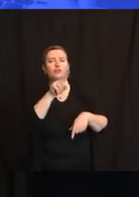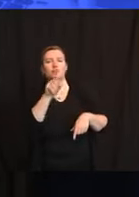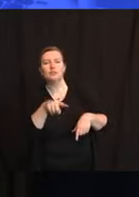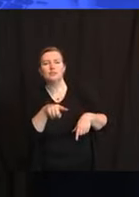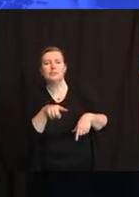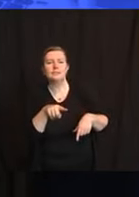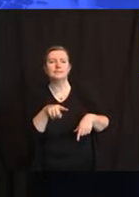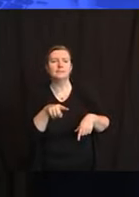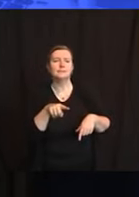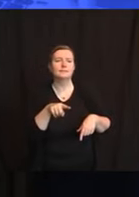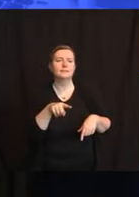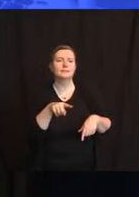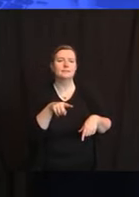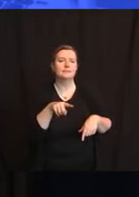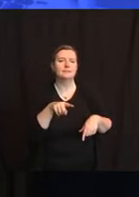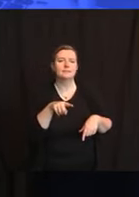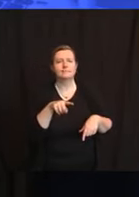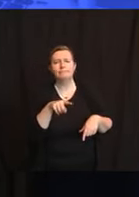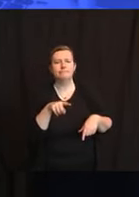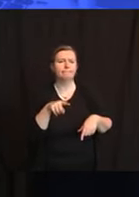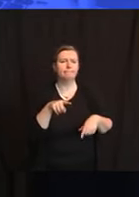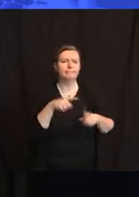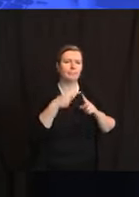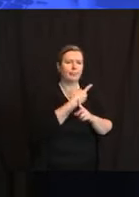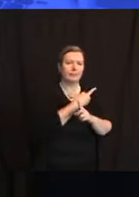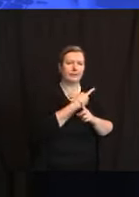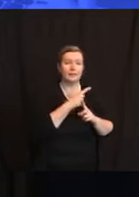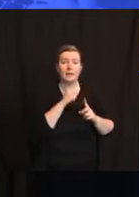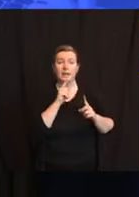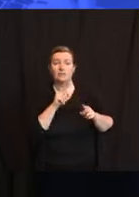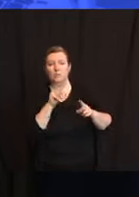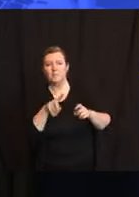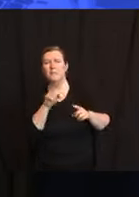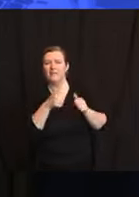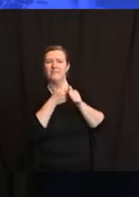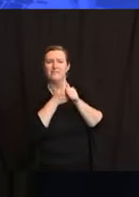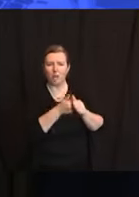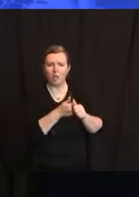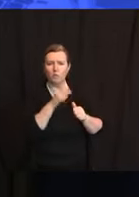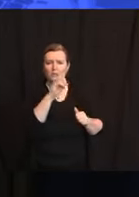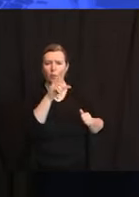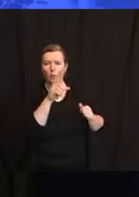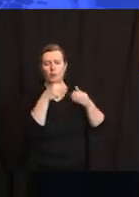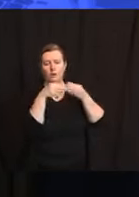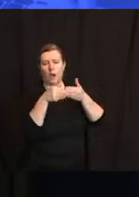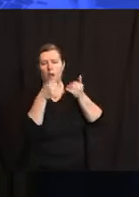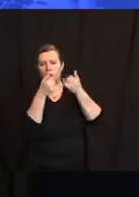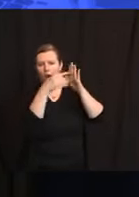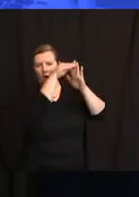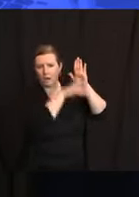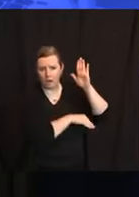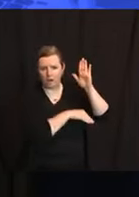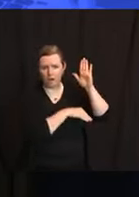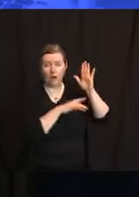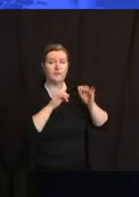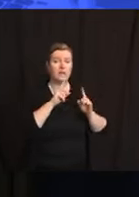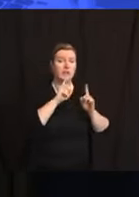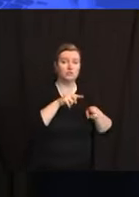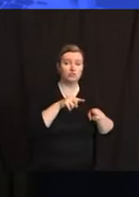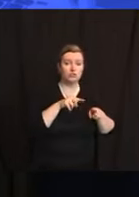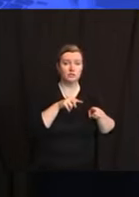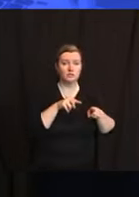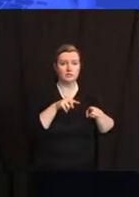it. But those are the USDOL guidelines. If someone answers one of these questions in a certain way, they are no longer eligible for UI benefits, which is why we've gone to great